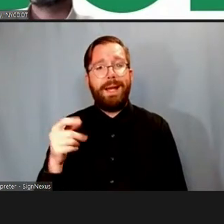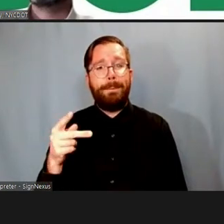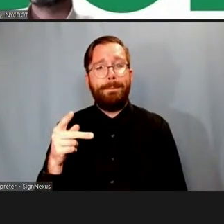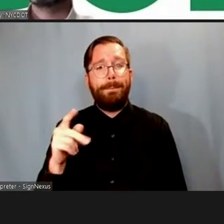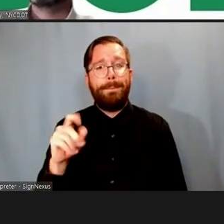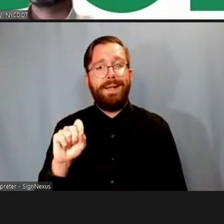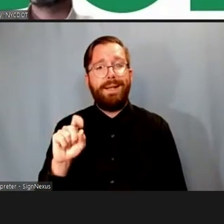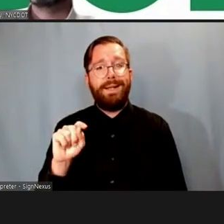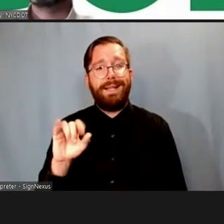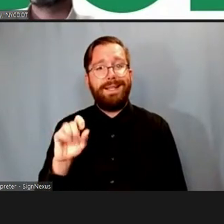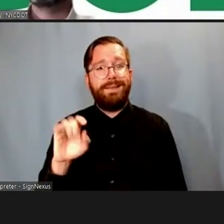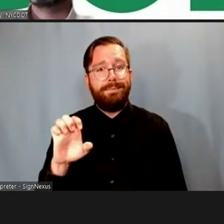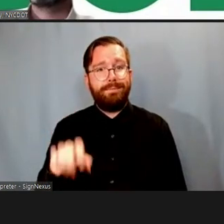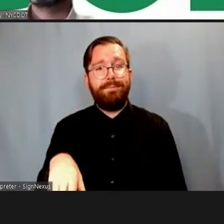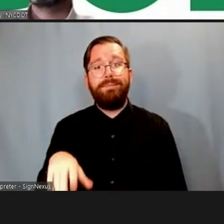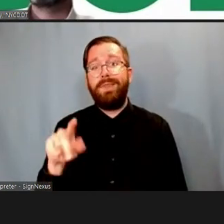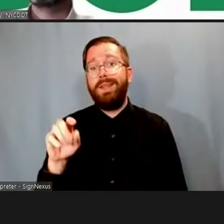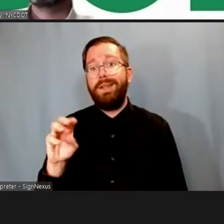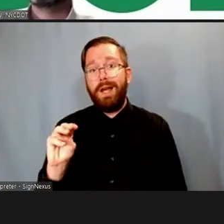tom kozrowski